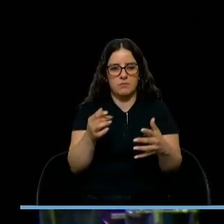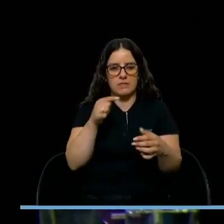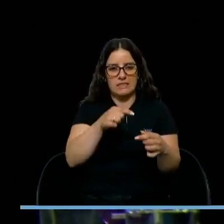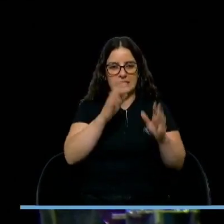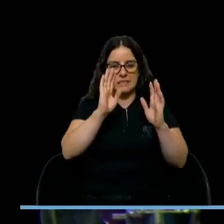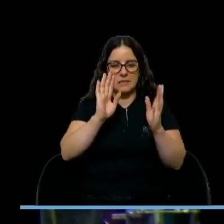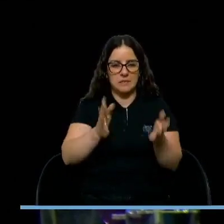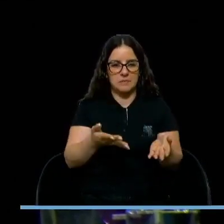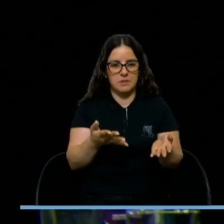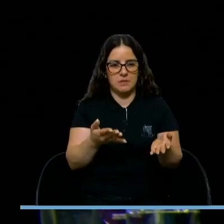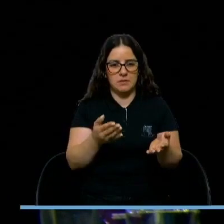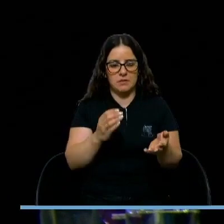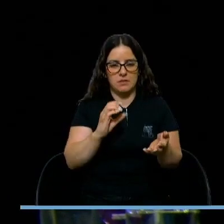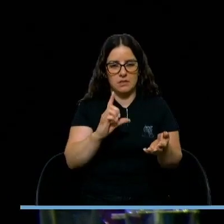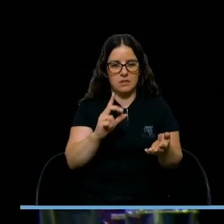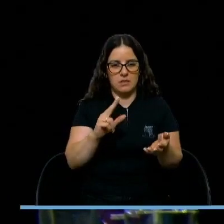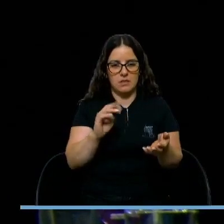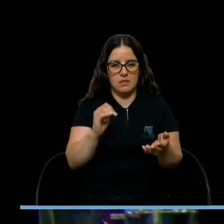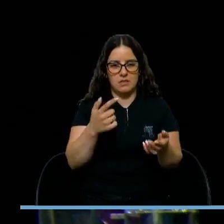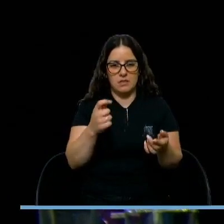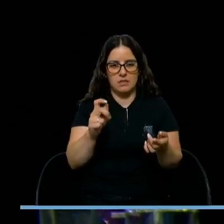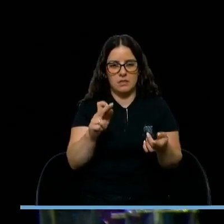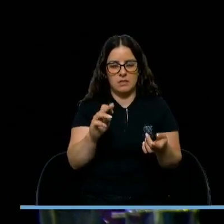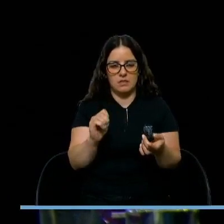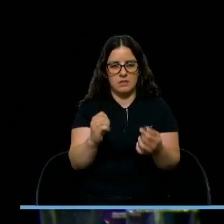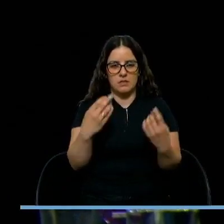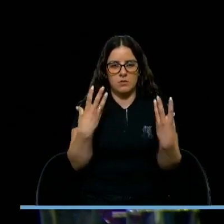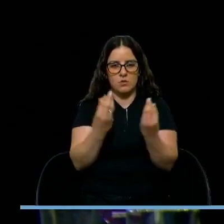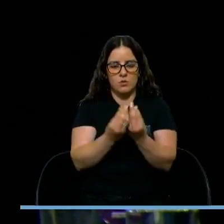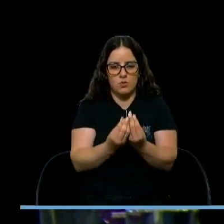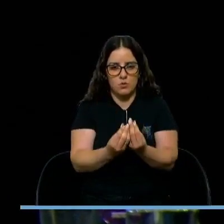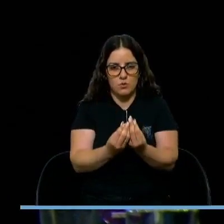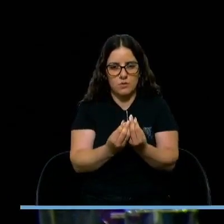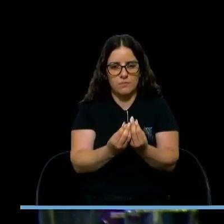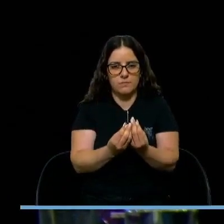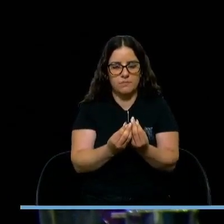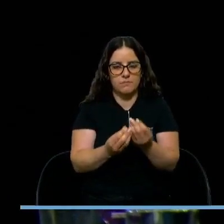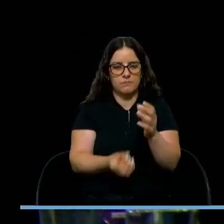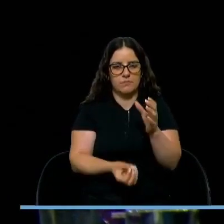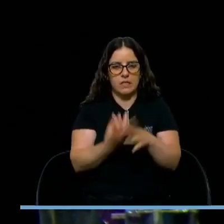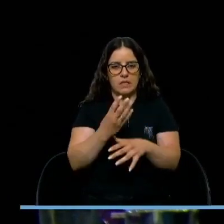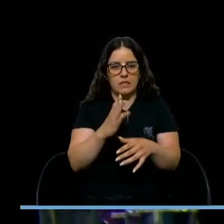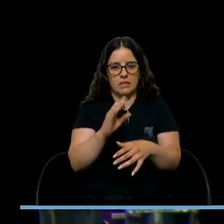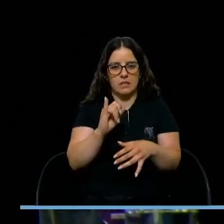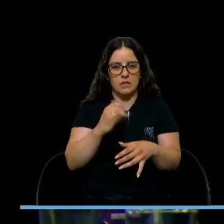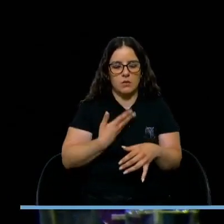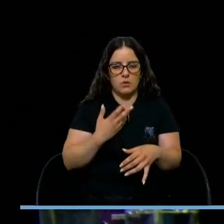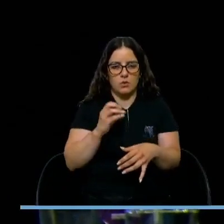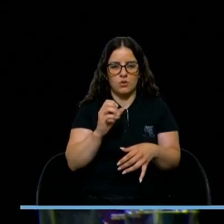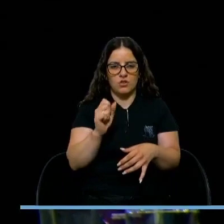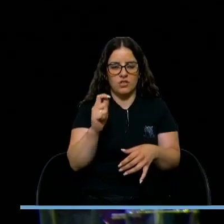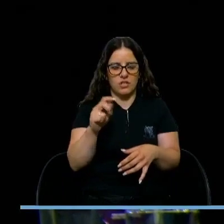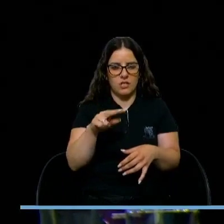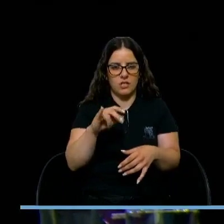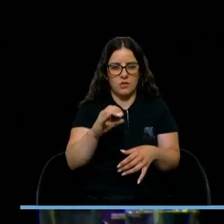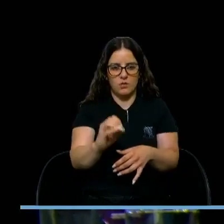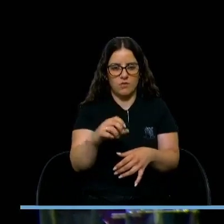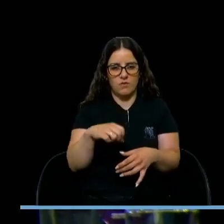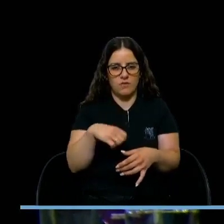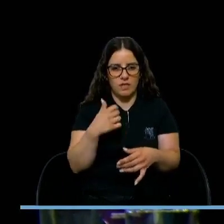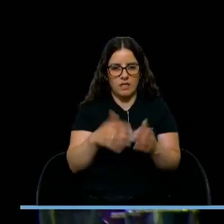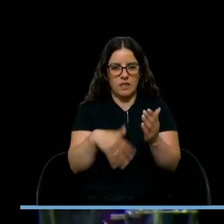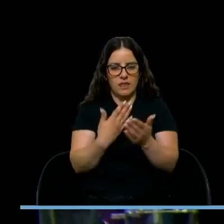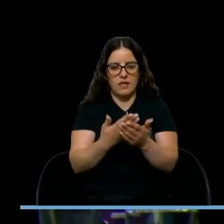of average-sized companies, they must belong to clusters and produce green hydrogen to do